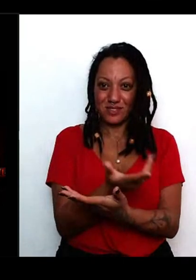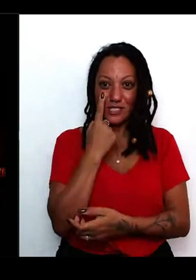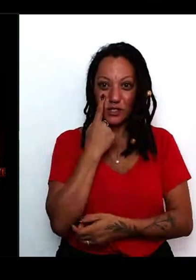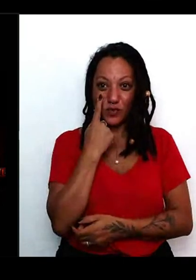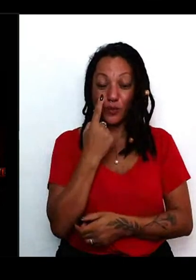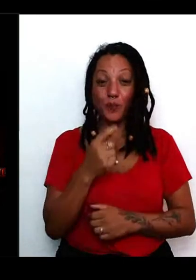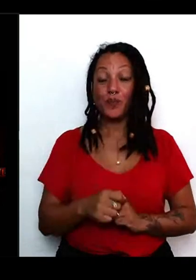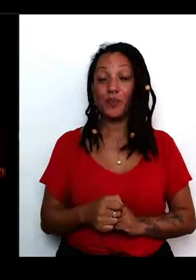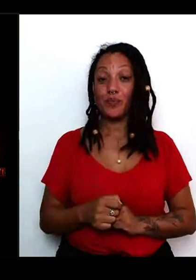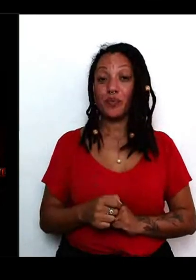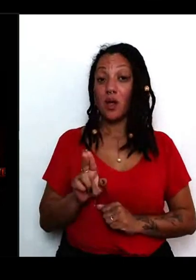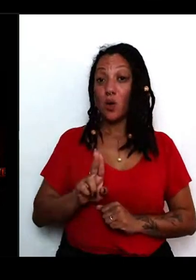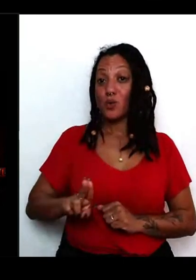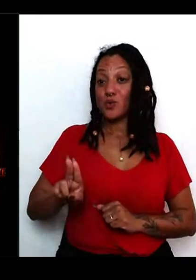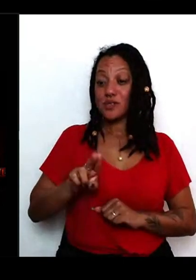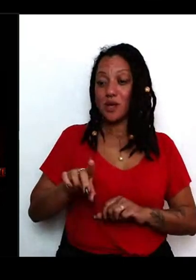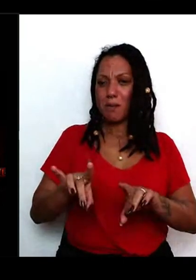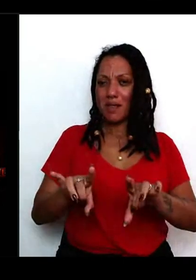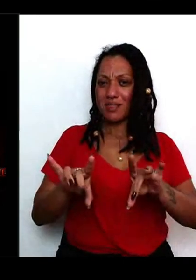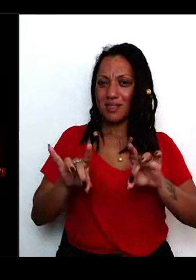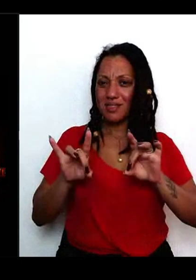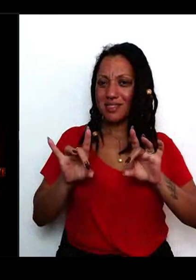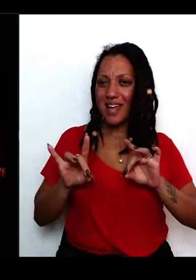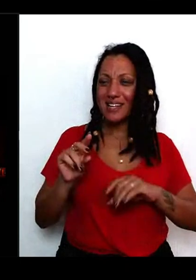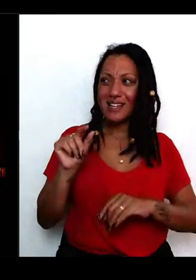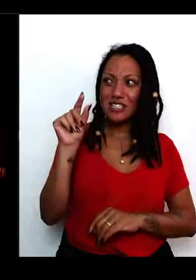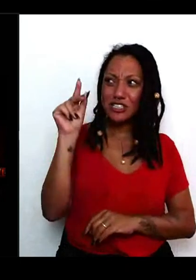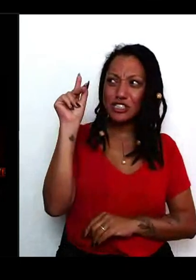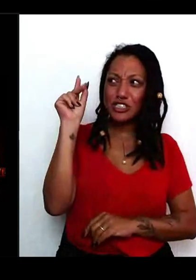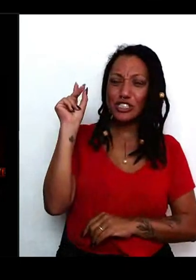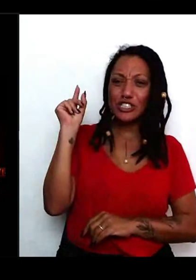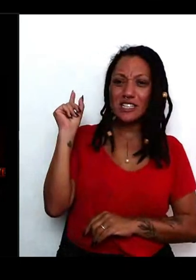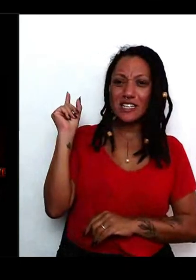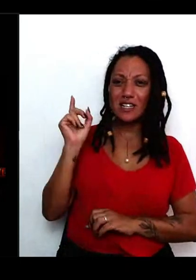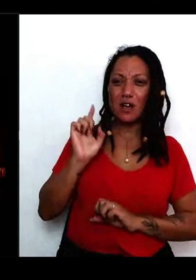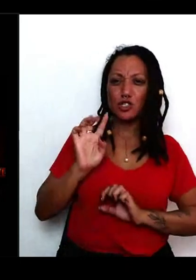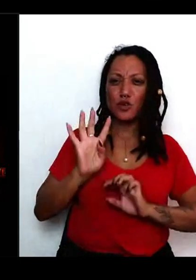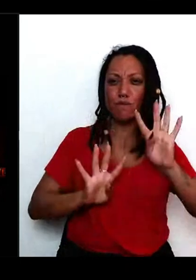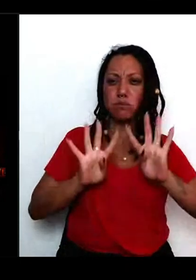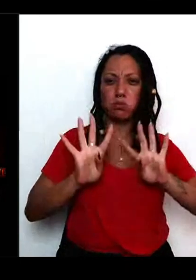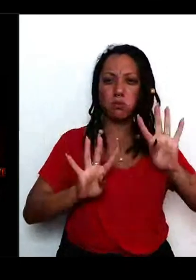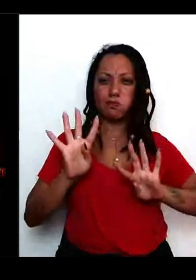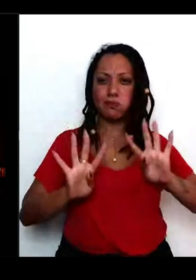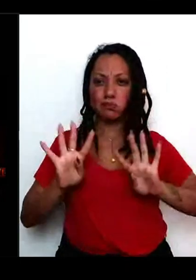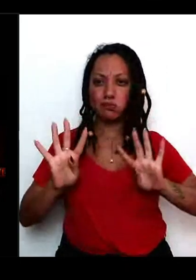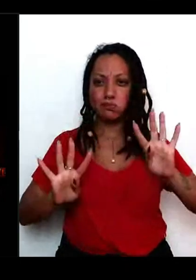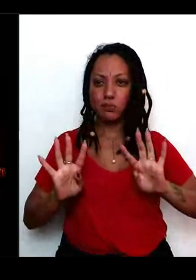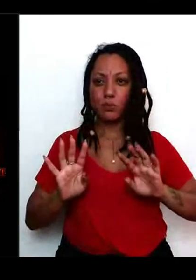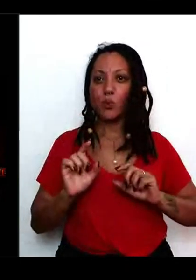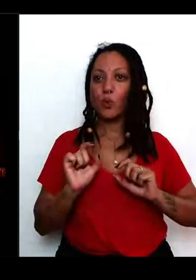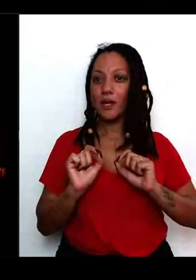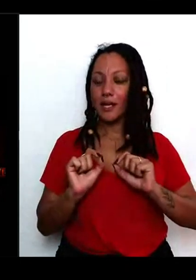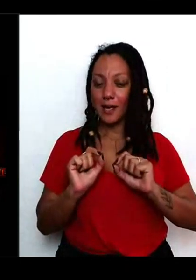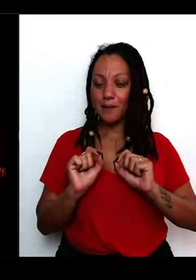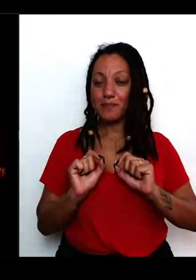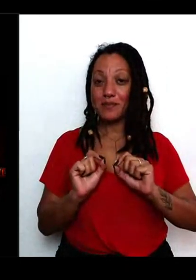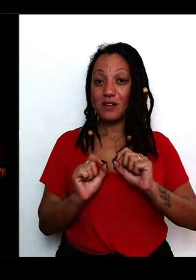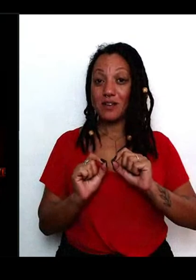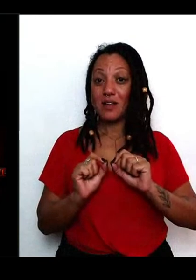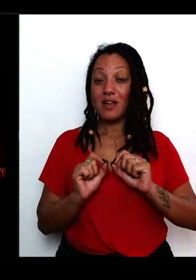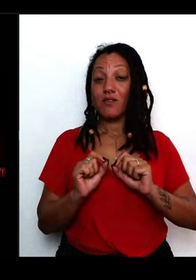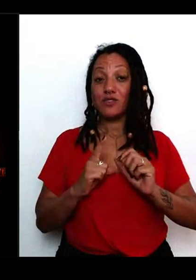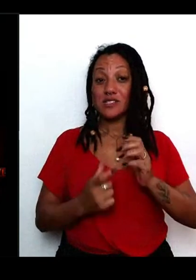where you build a framework for an image now unfortunately by the time I did